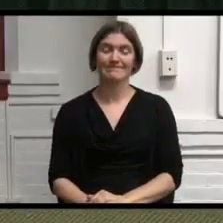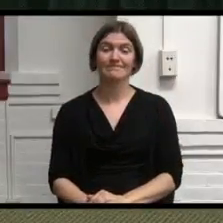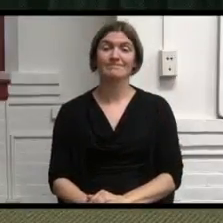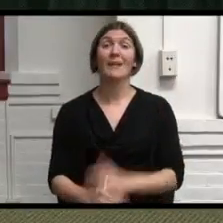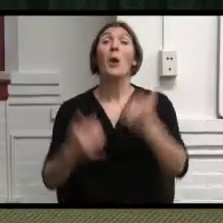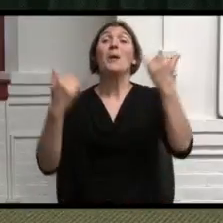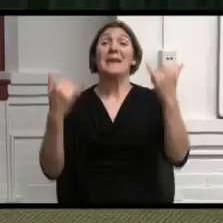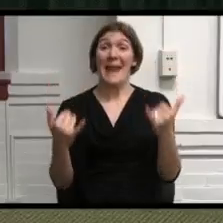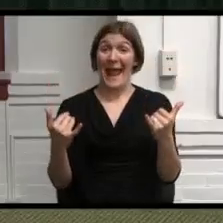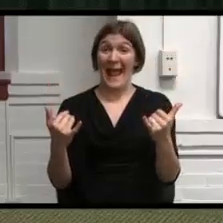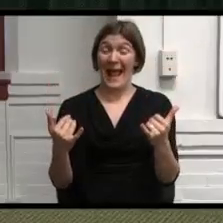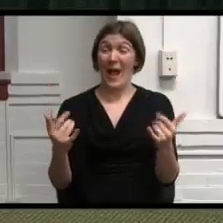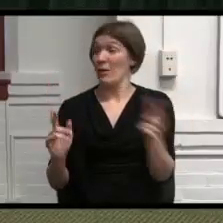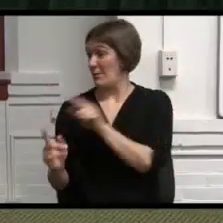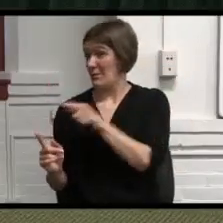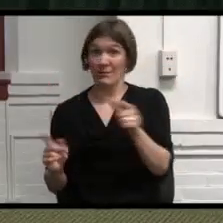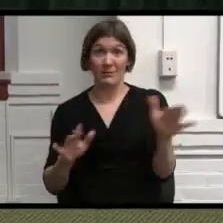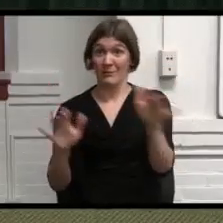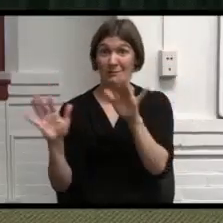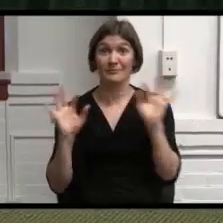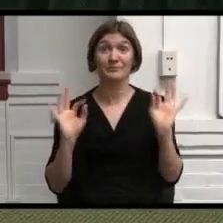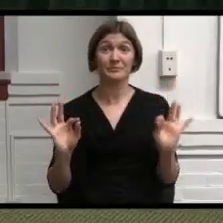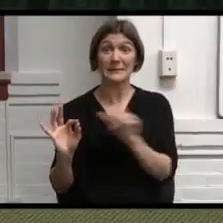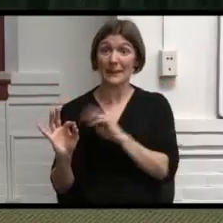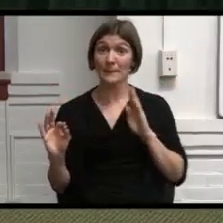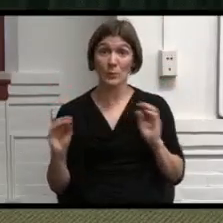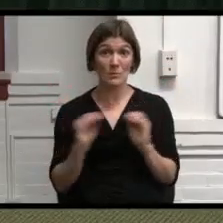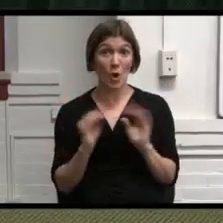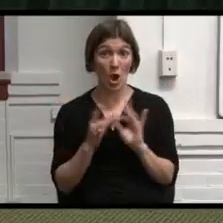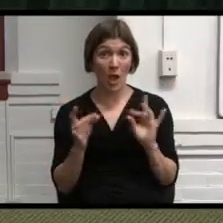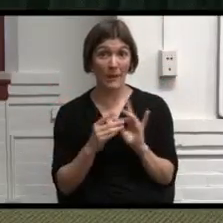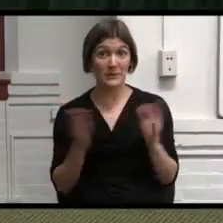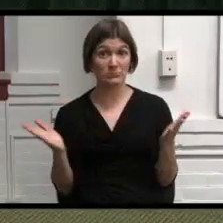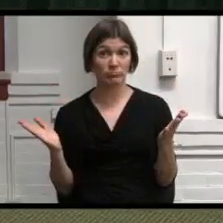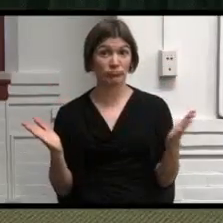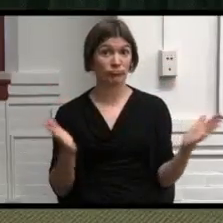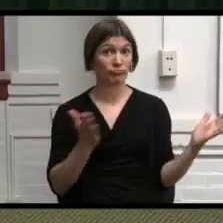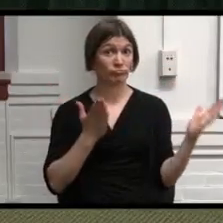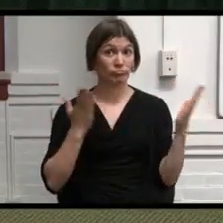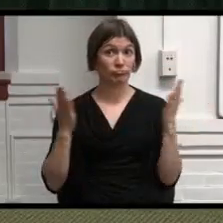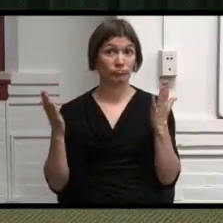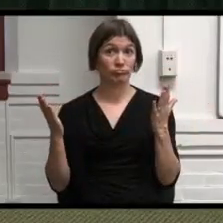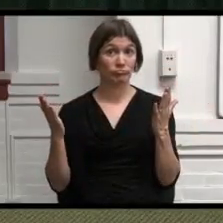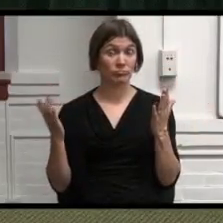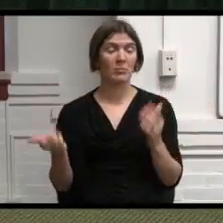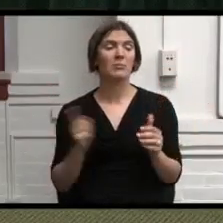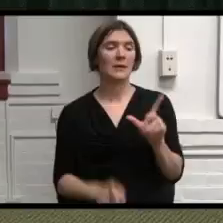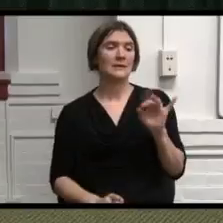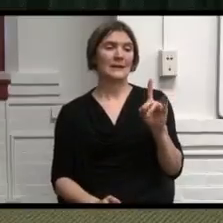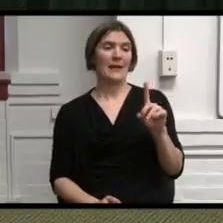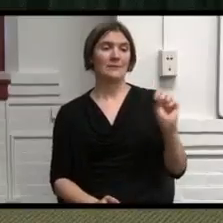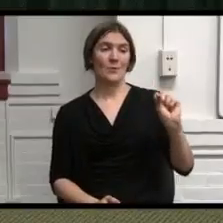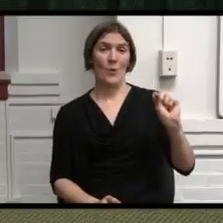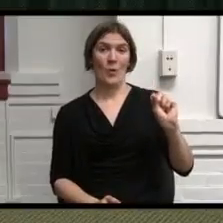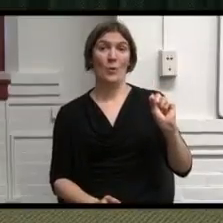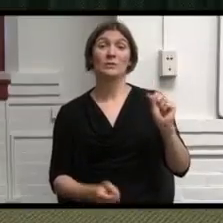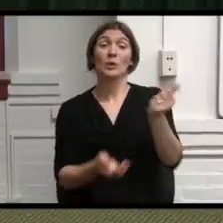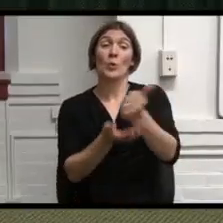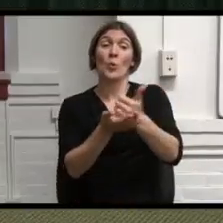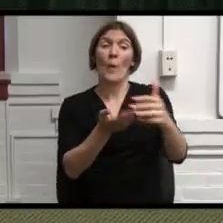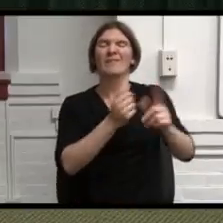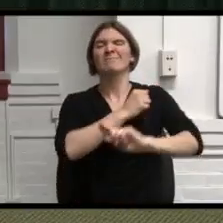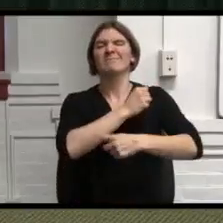Okay, now that I've skipped over Patrick, does anyone on the select board have any comments or committee reports? The Waste District meets